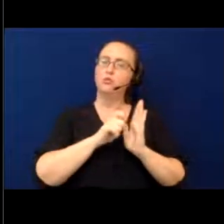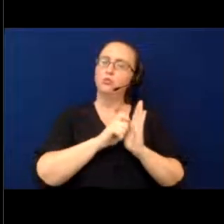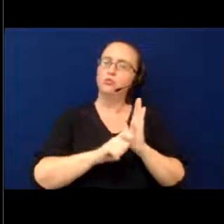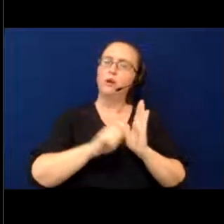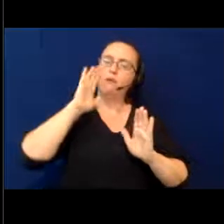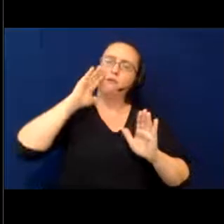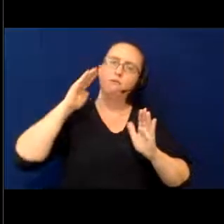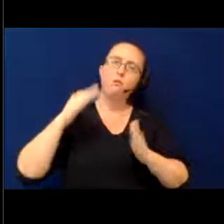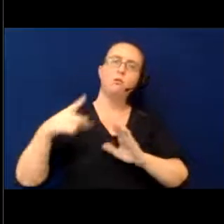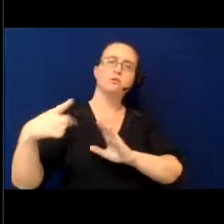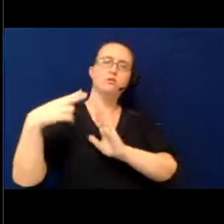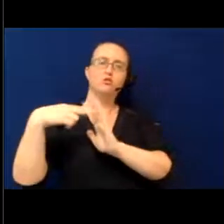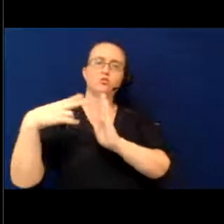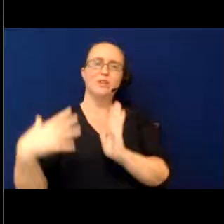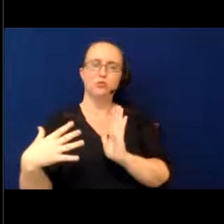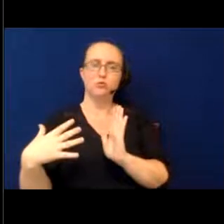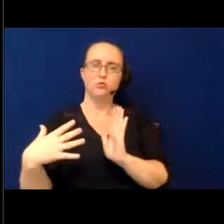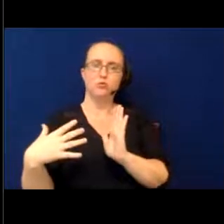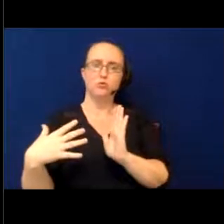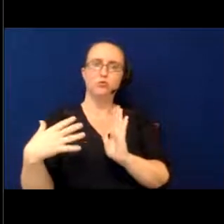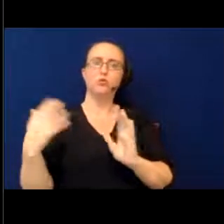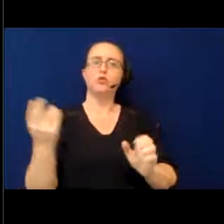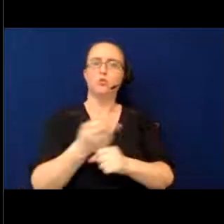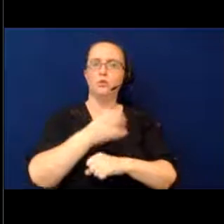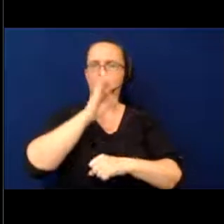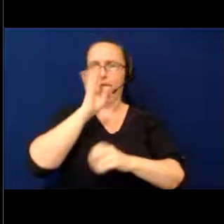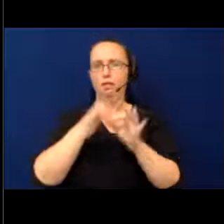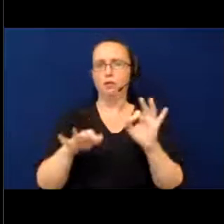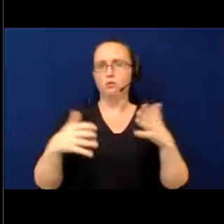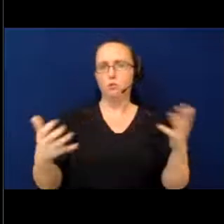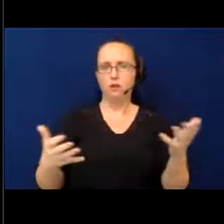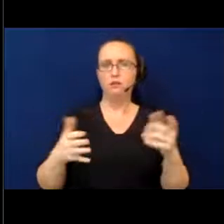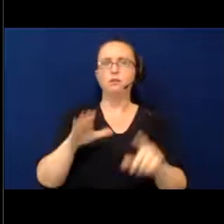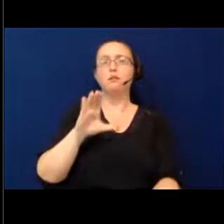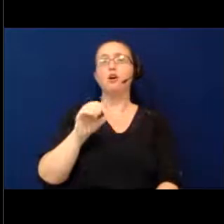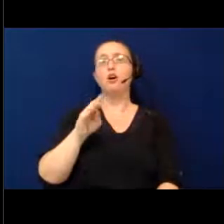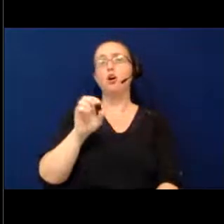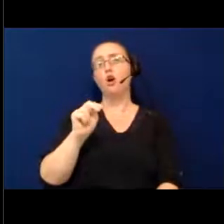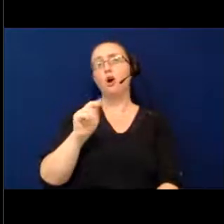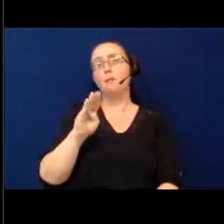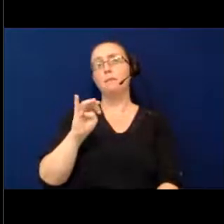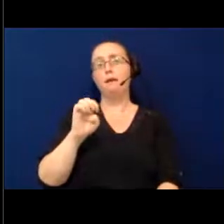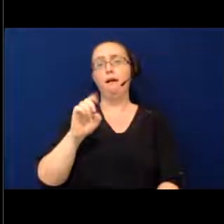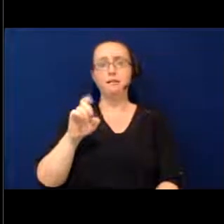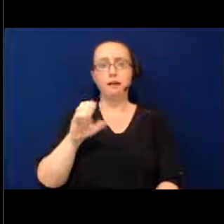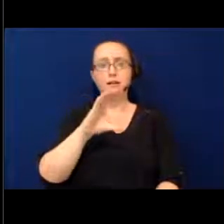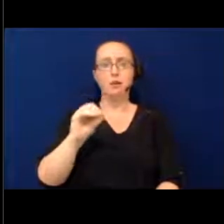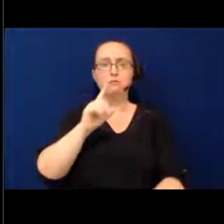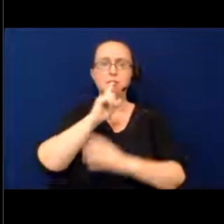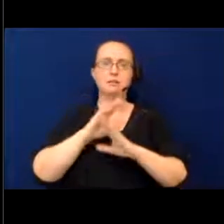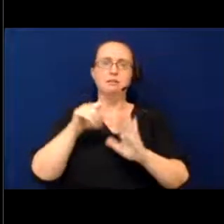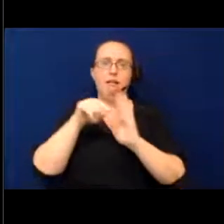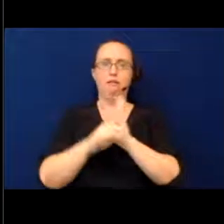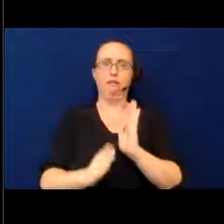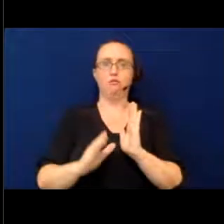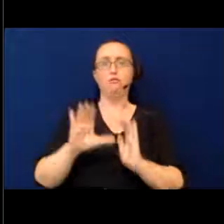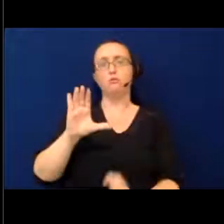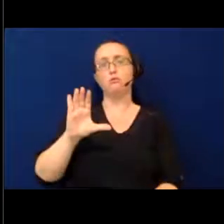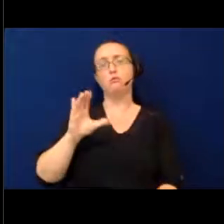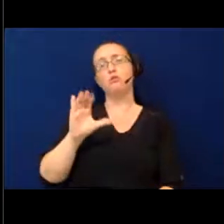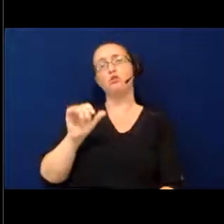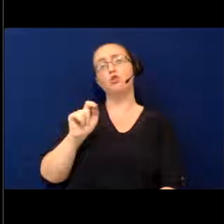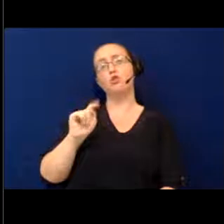the elements of plain language, it reads, carbon monoxide is a silent killer. The Coast Guard recommends you use a